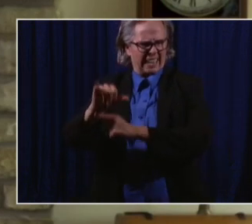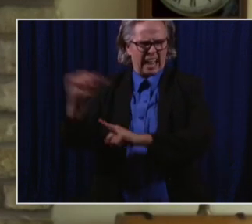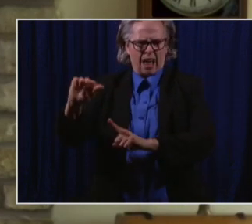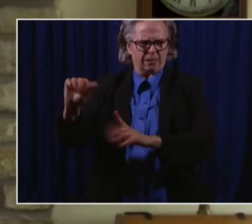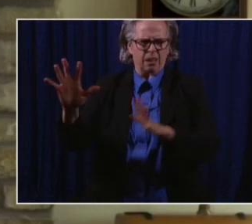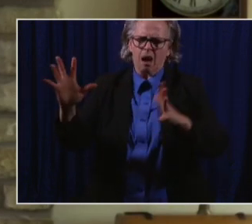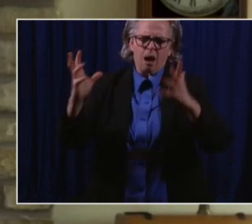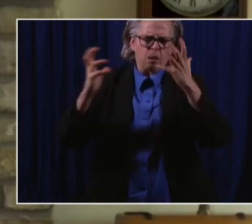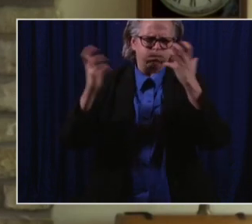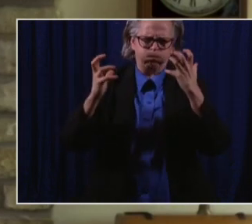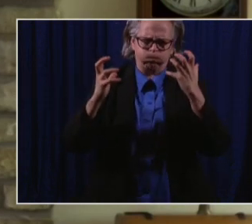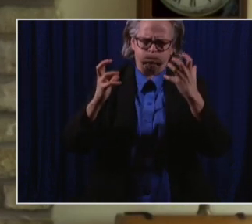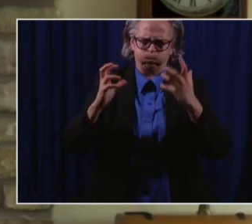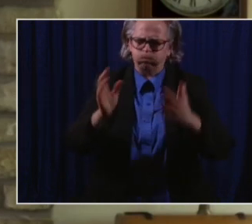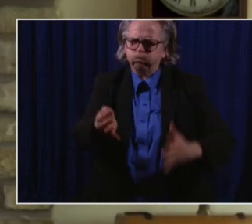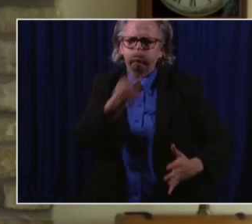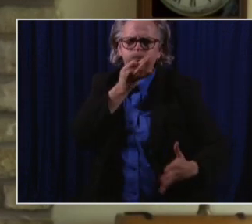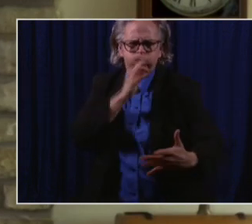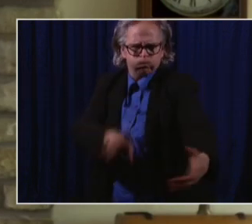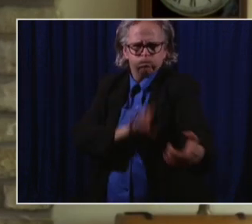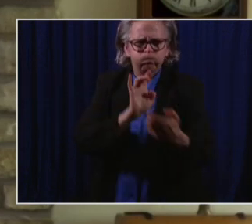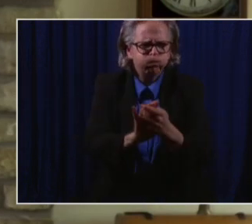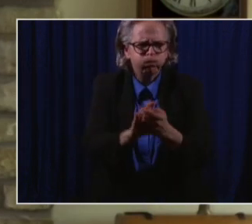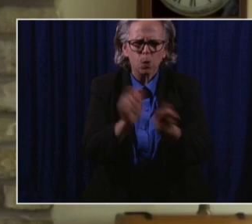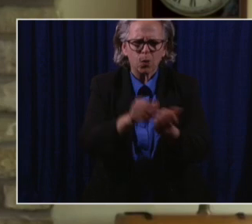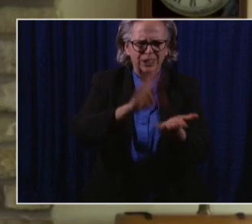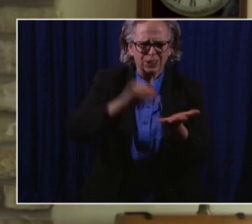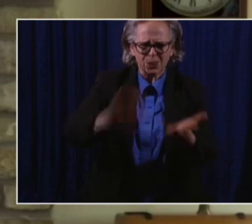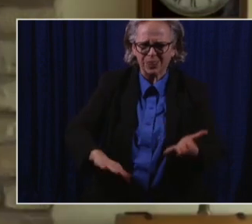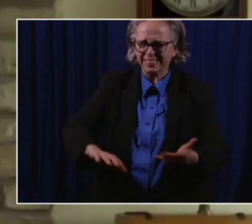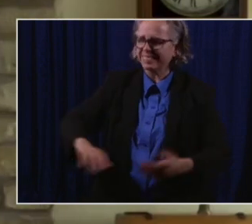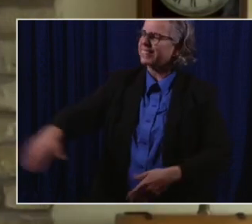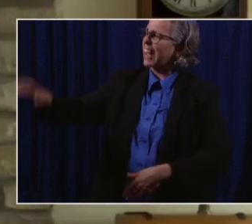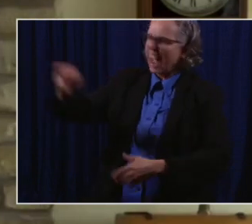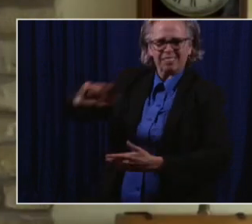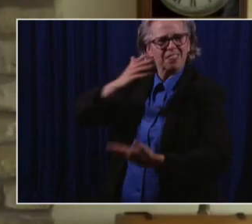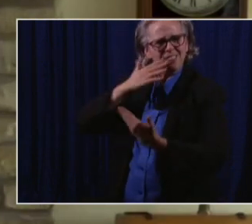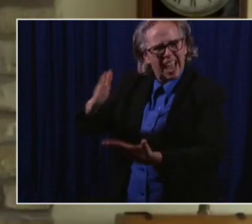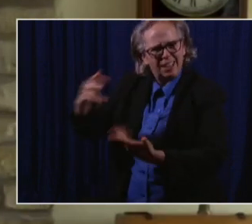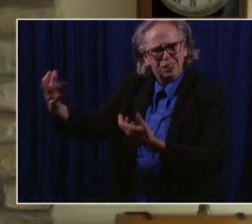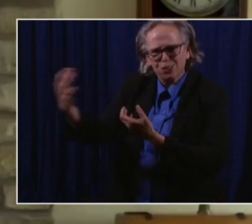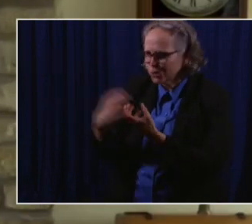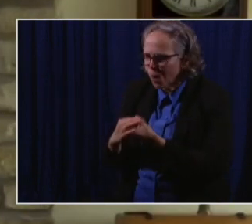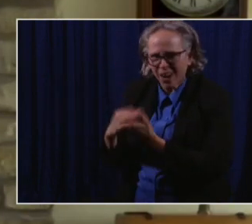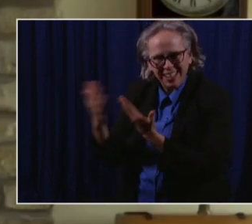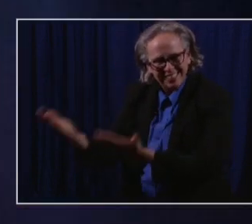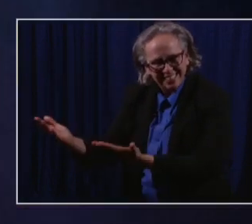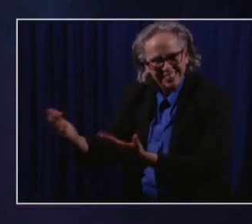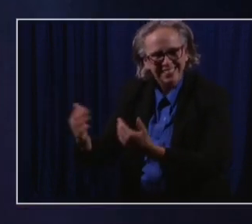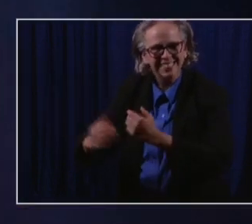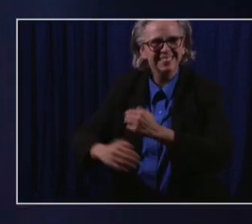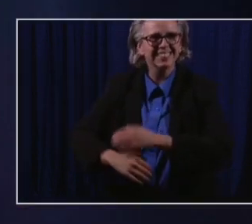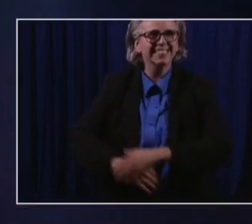to connect with students. Anthony, thank you very much for joining us today.